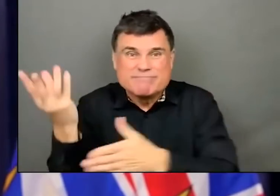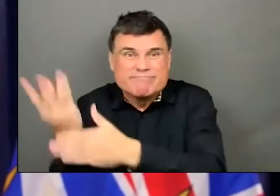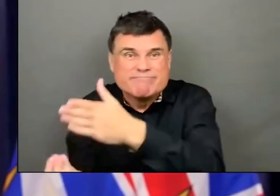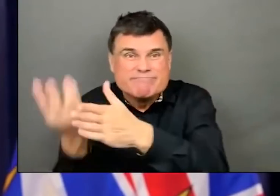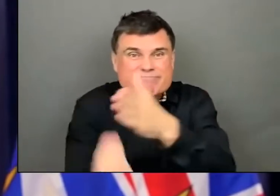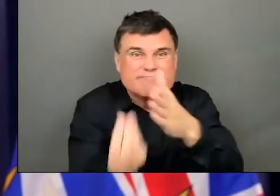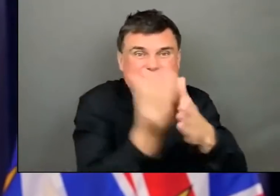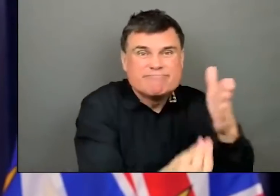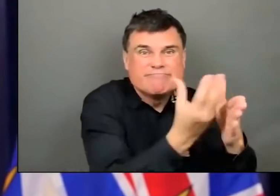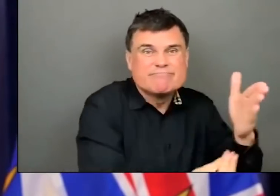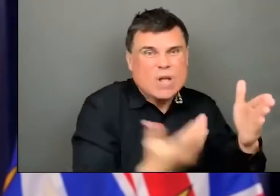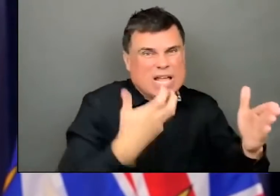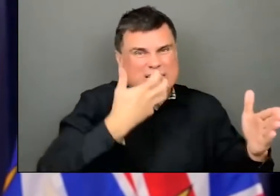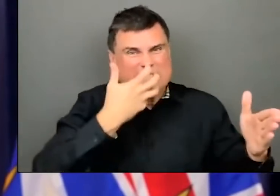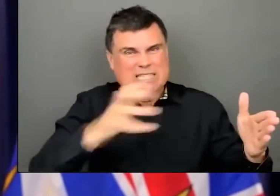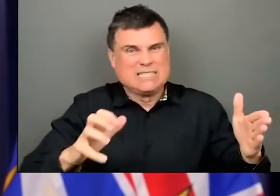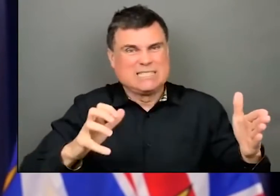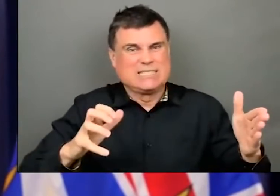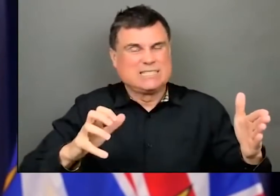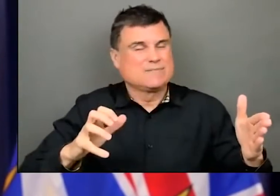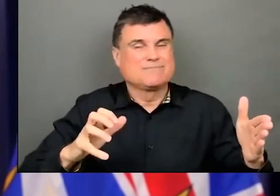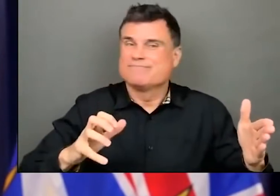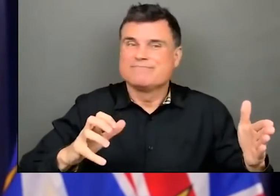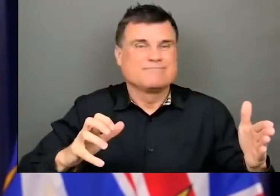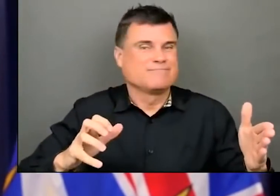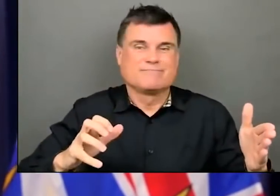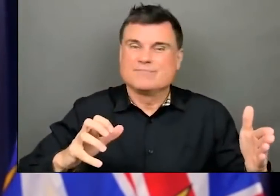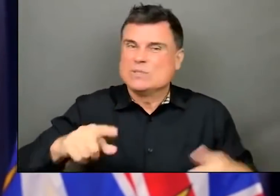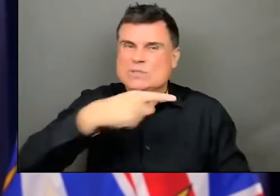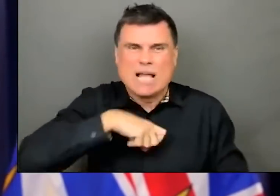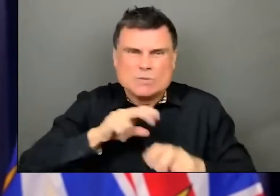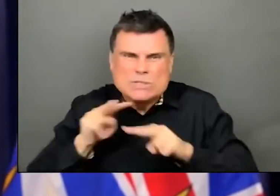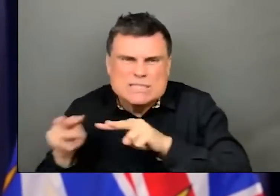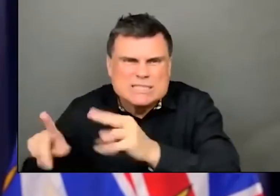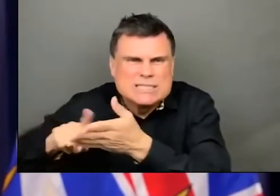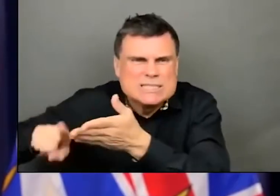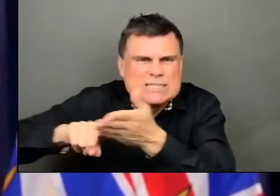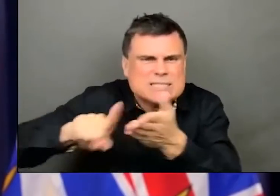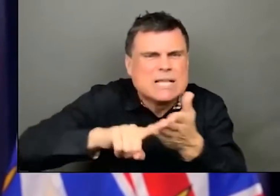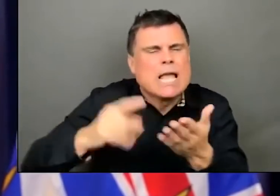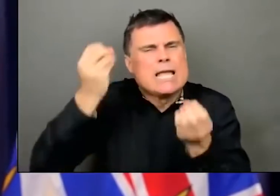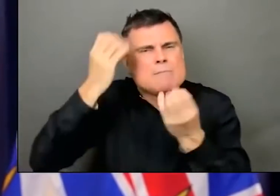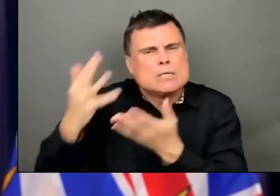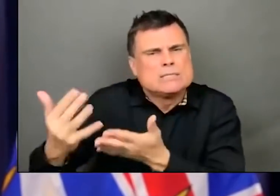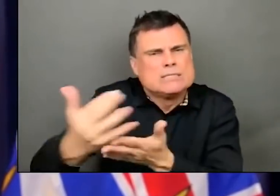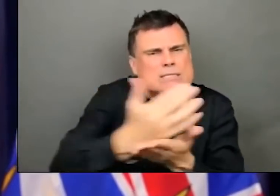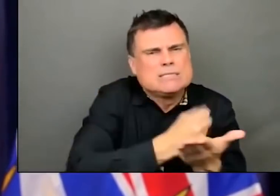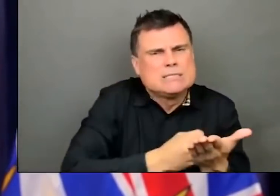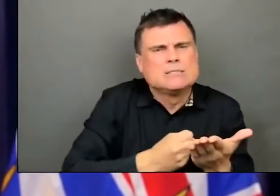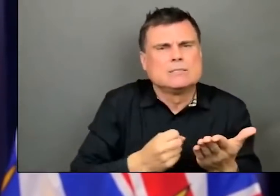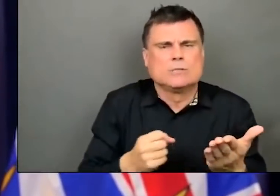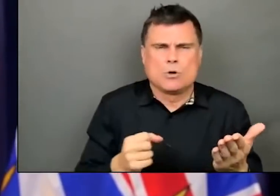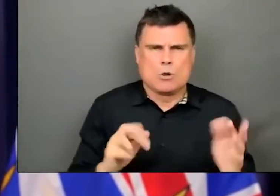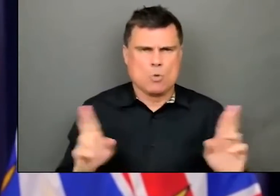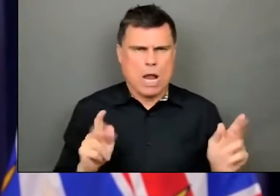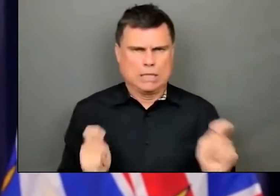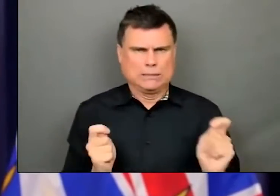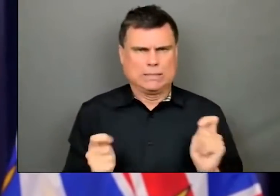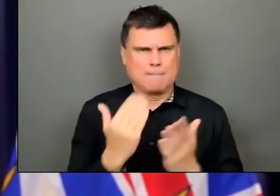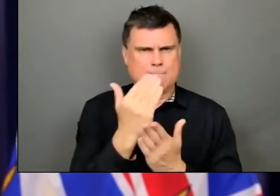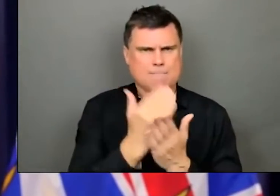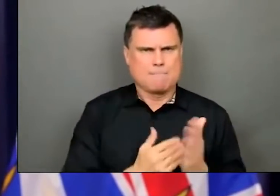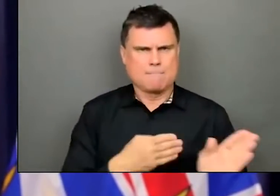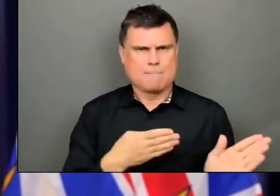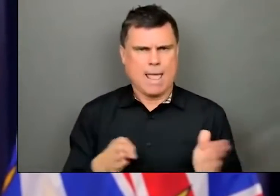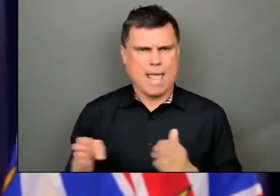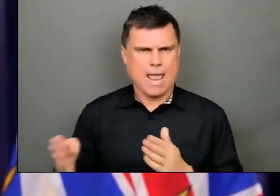that we learn from these events, and that's exactly what we will do, and we'll be following very closely the independent review being conducted by the